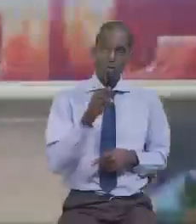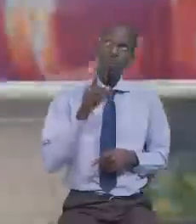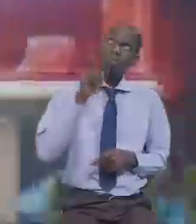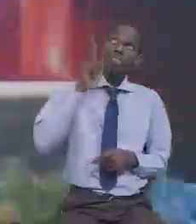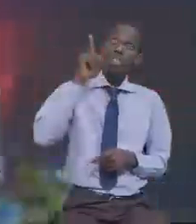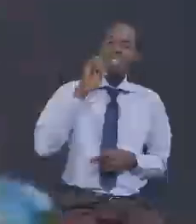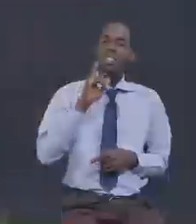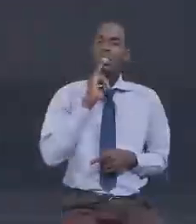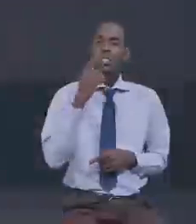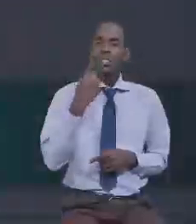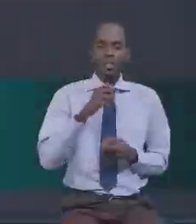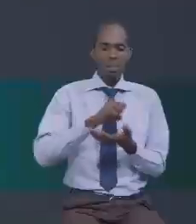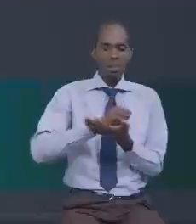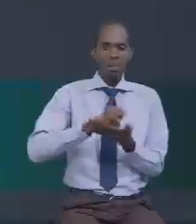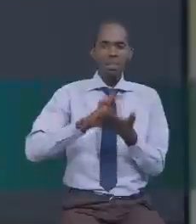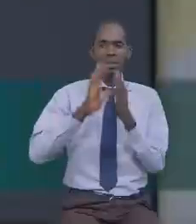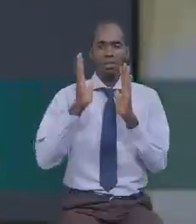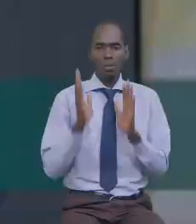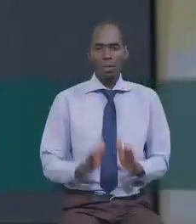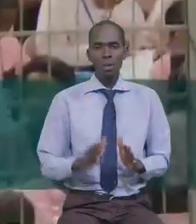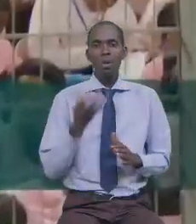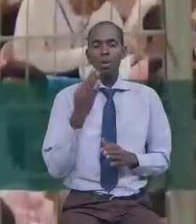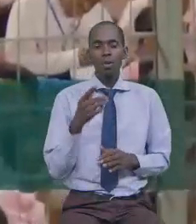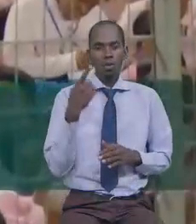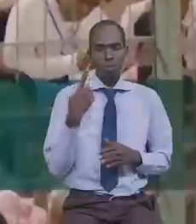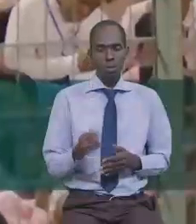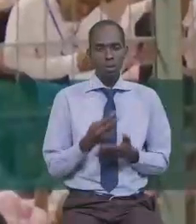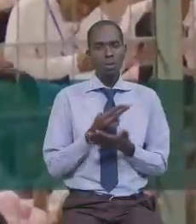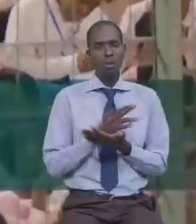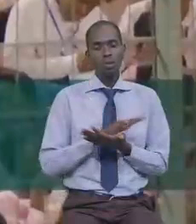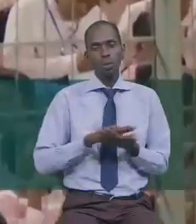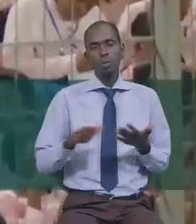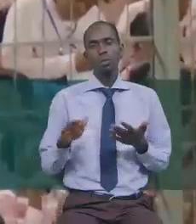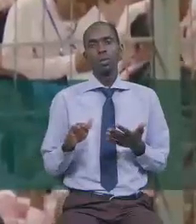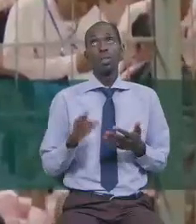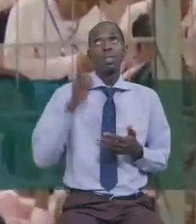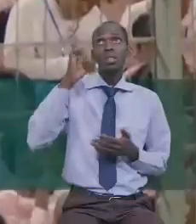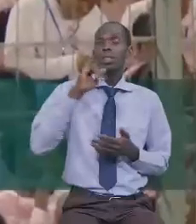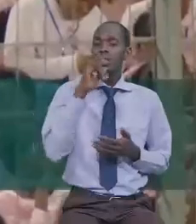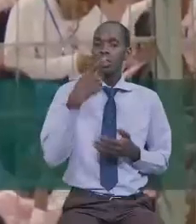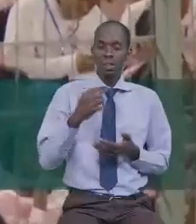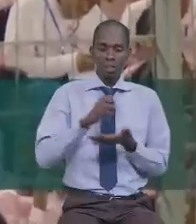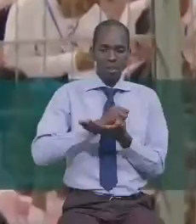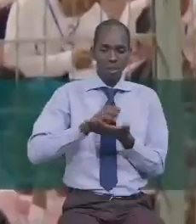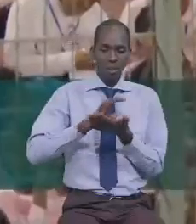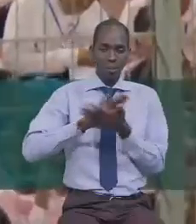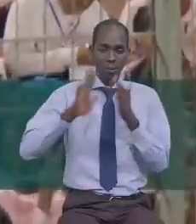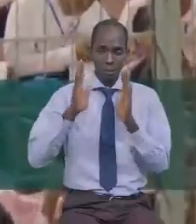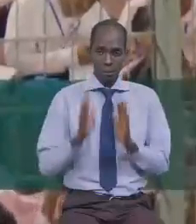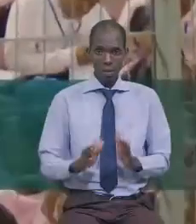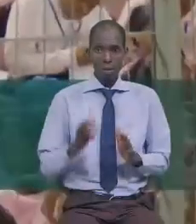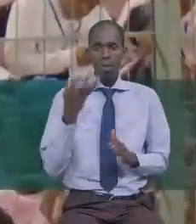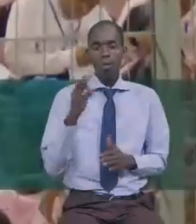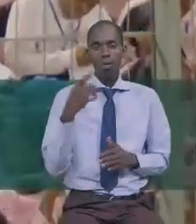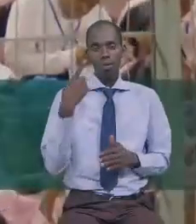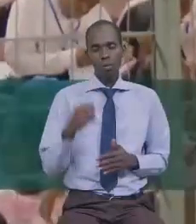sanctifier of the godly. The sanctifier of the